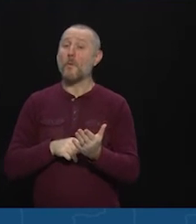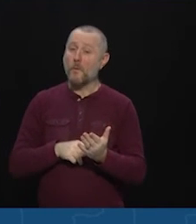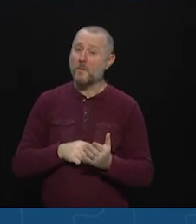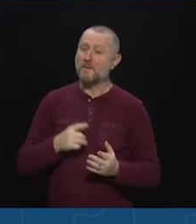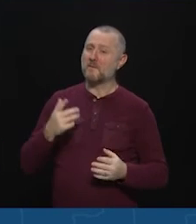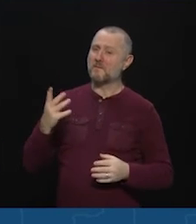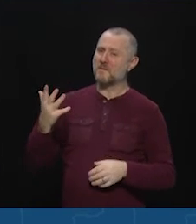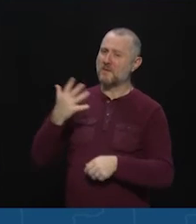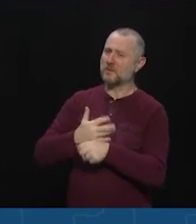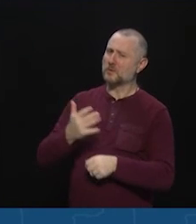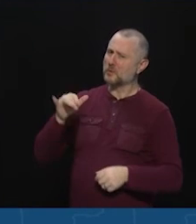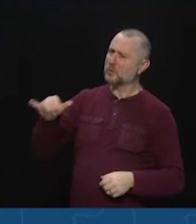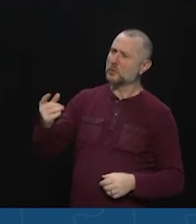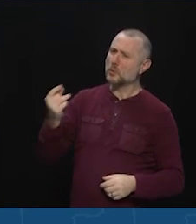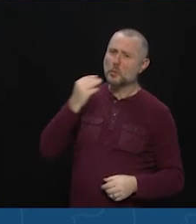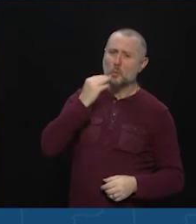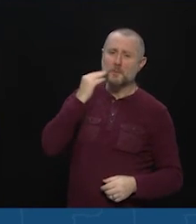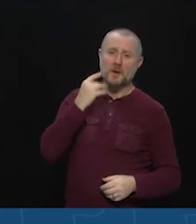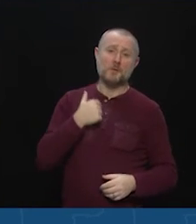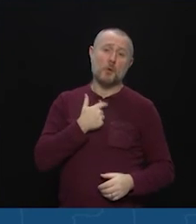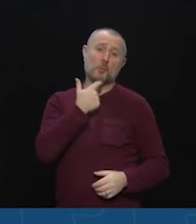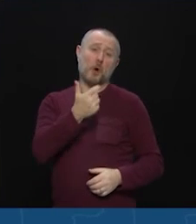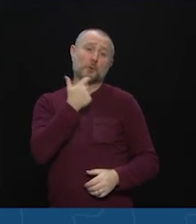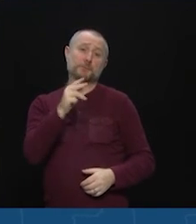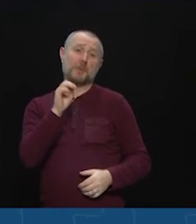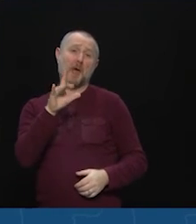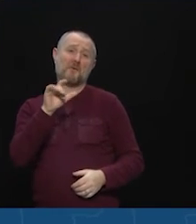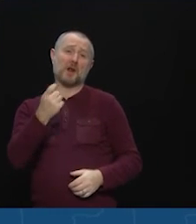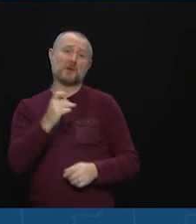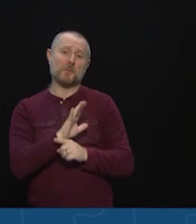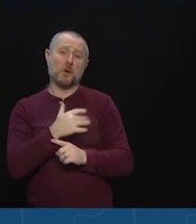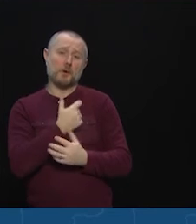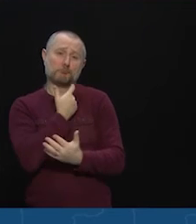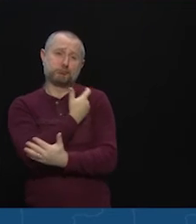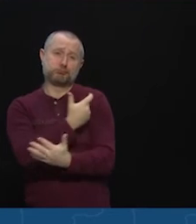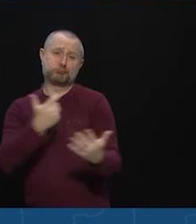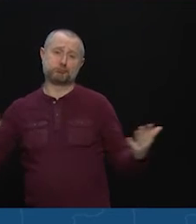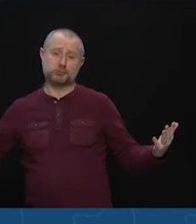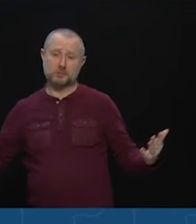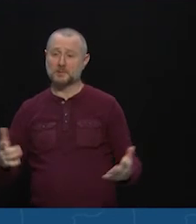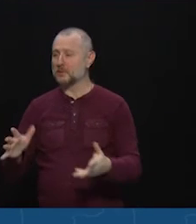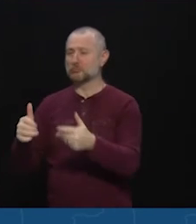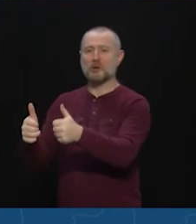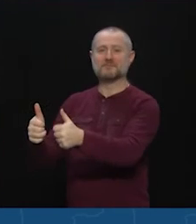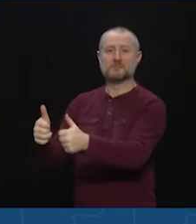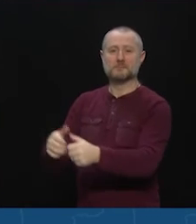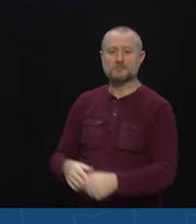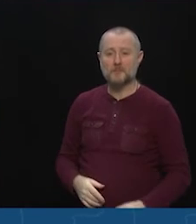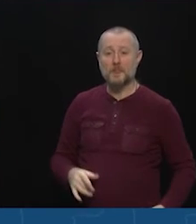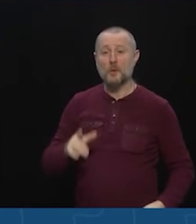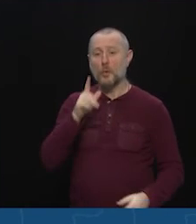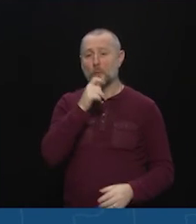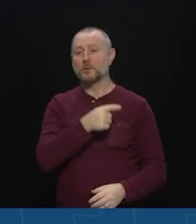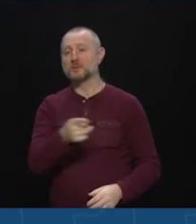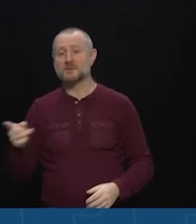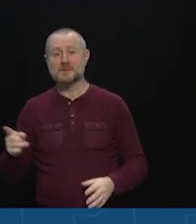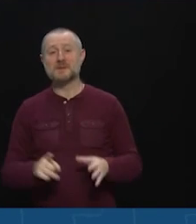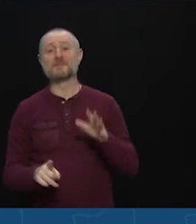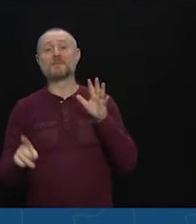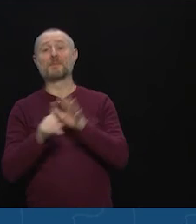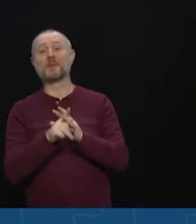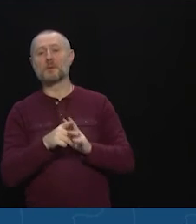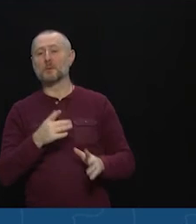So that's the right answer. But all of you who stepped up and showed up, again, I want to thank all of our first responders, our elected leaders,